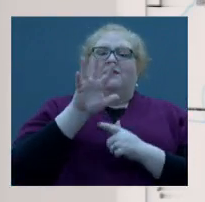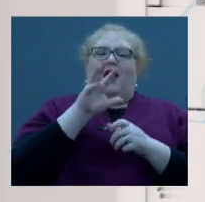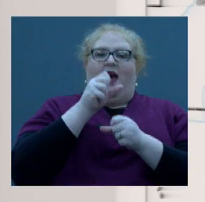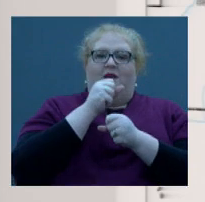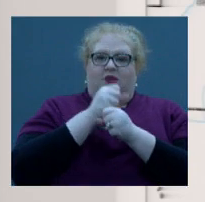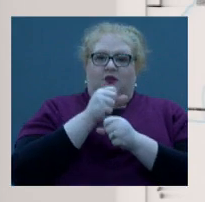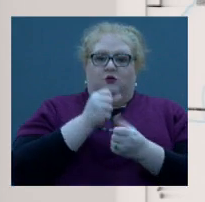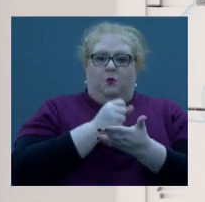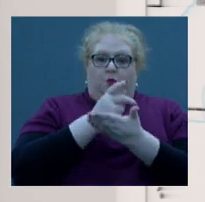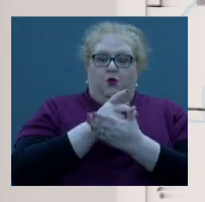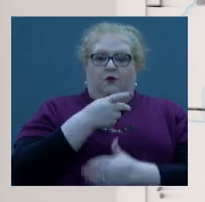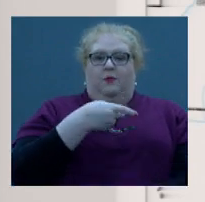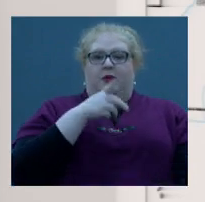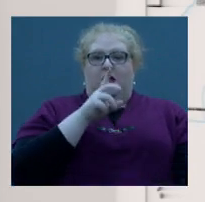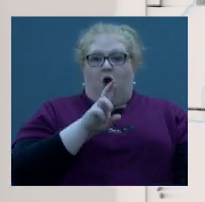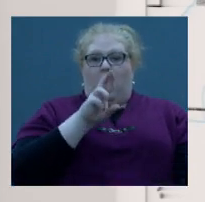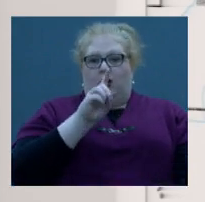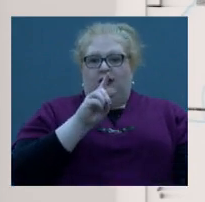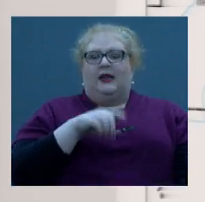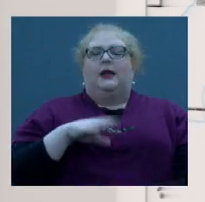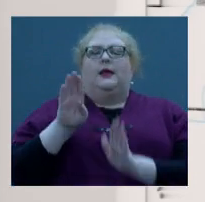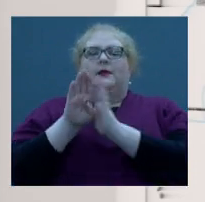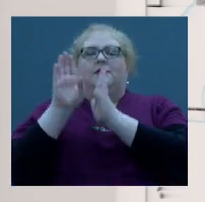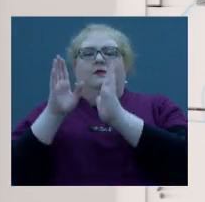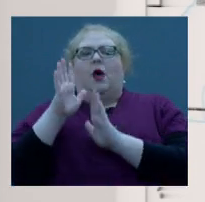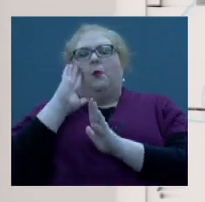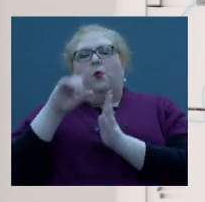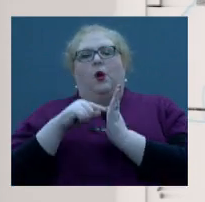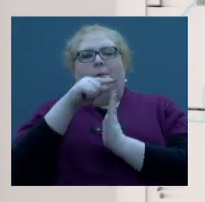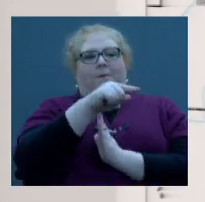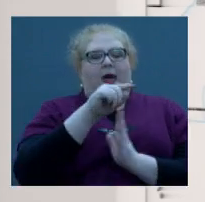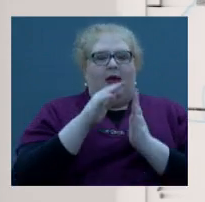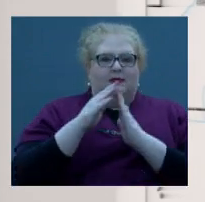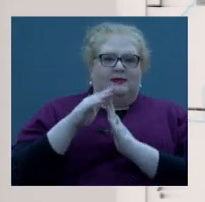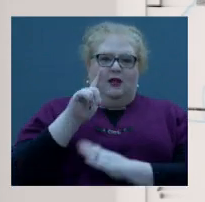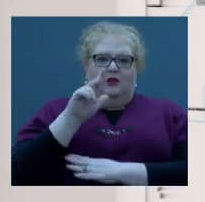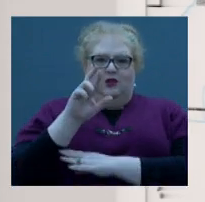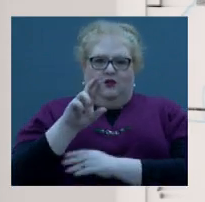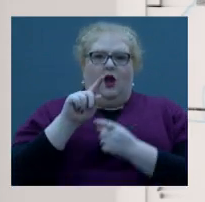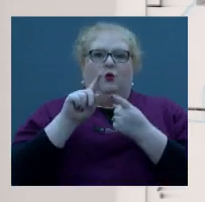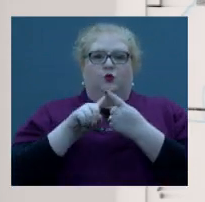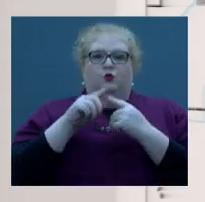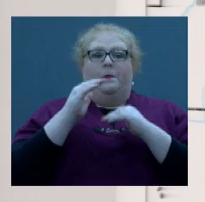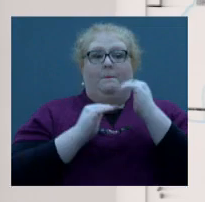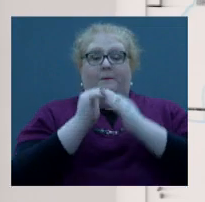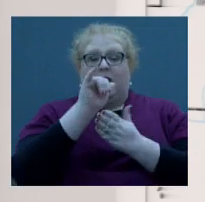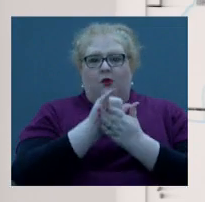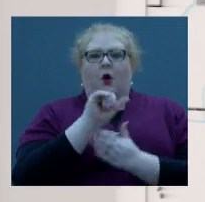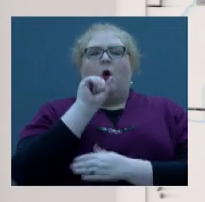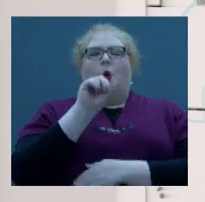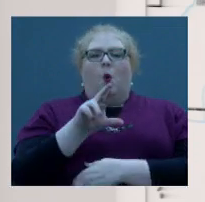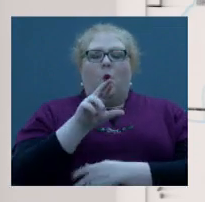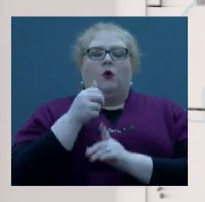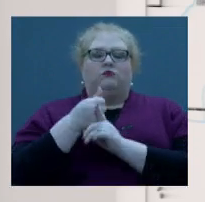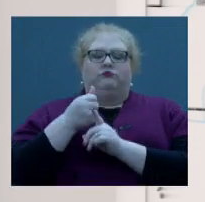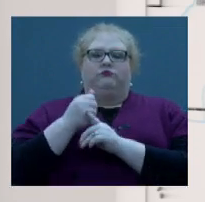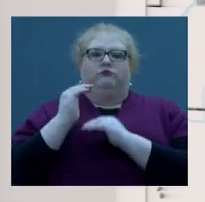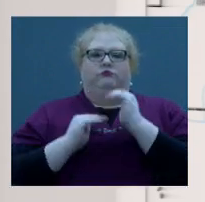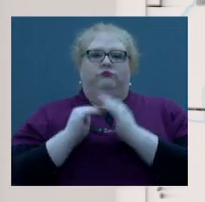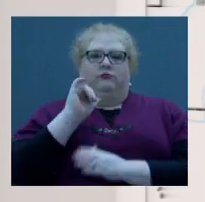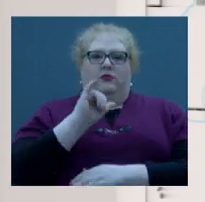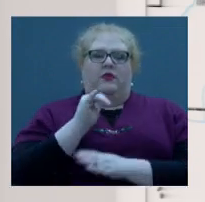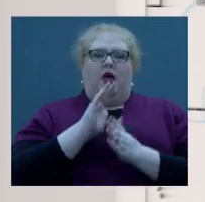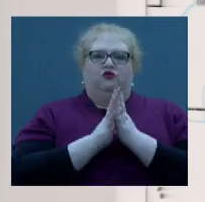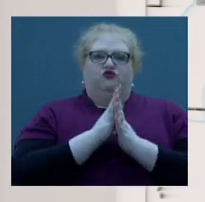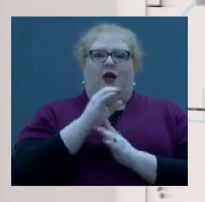The developer would pay the City of Little Rock for the cost of constructing or construct a traffic signal. The constructed signal improvements